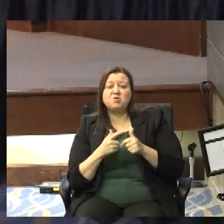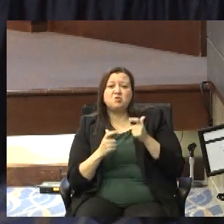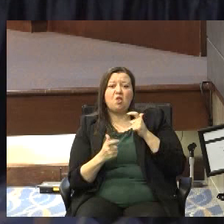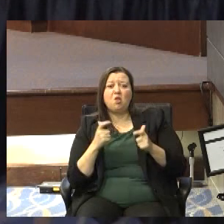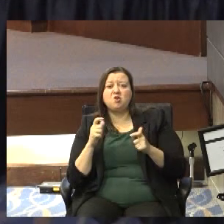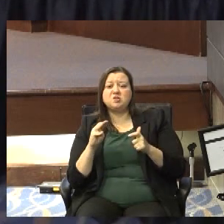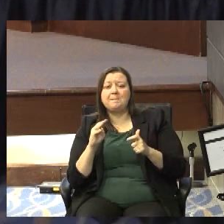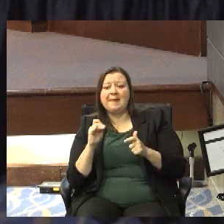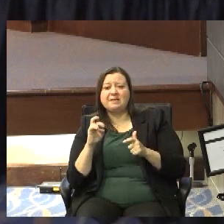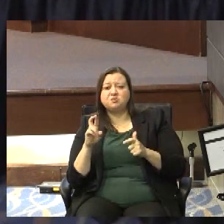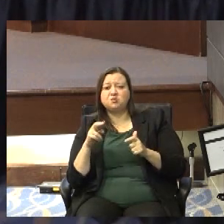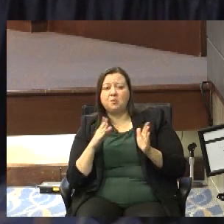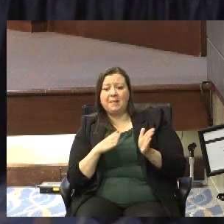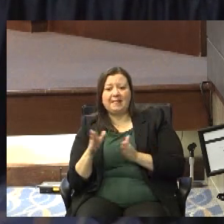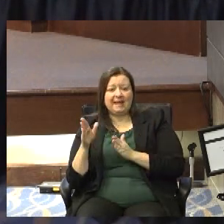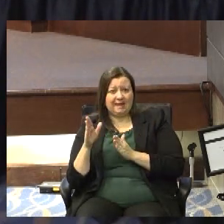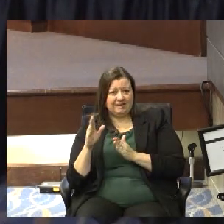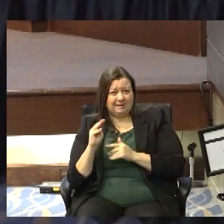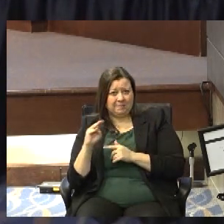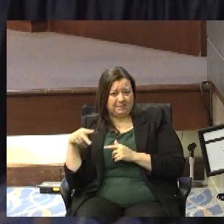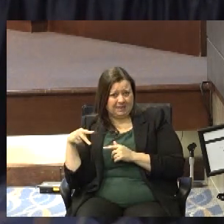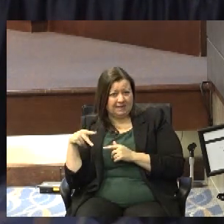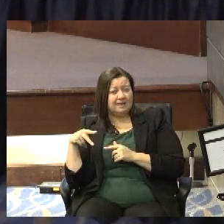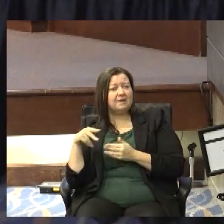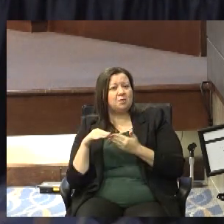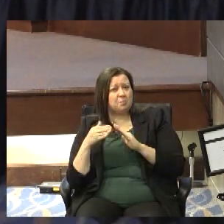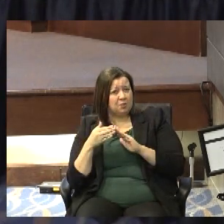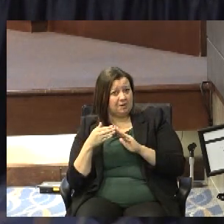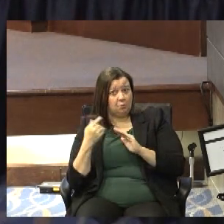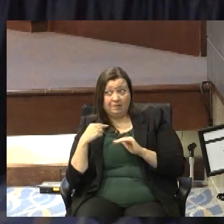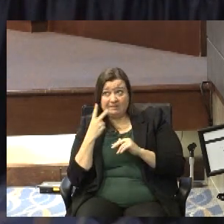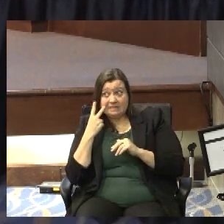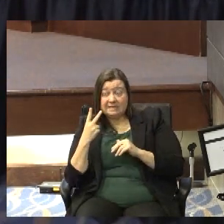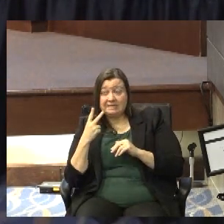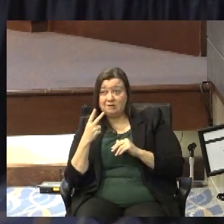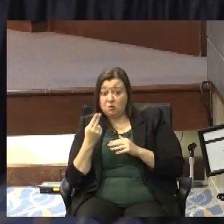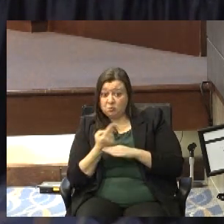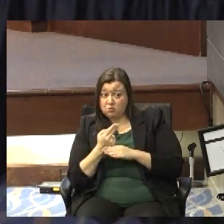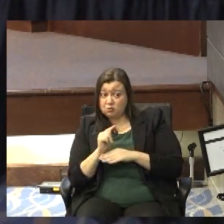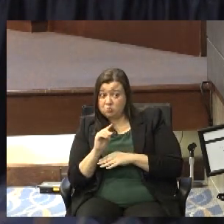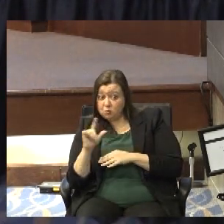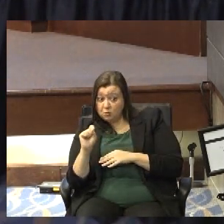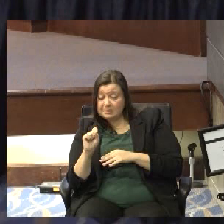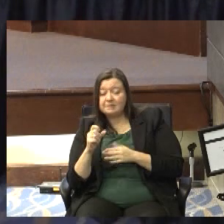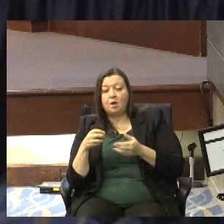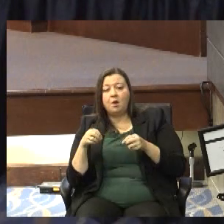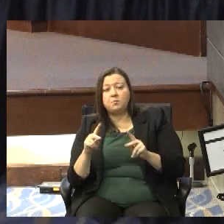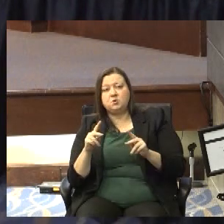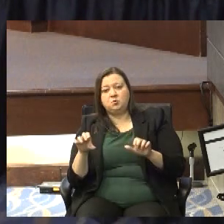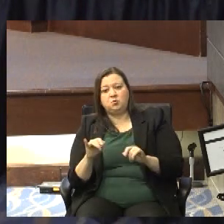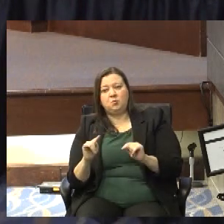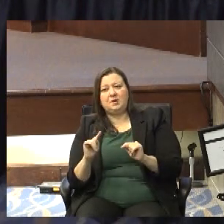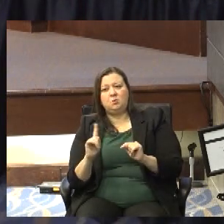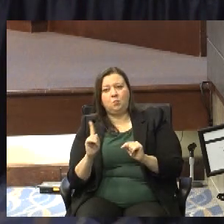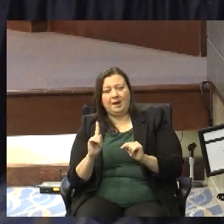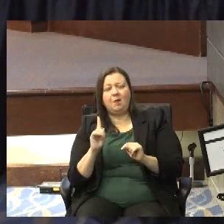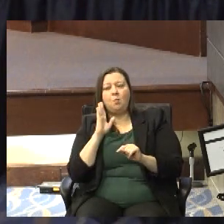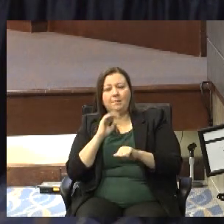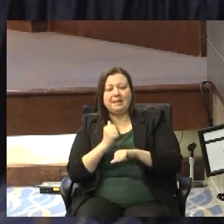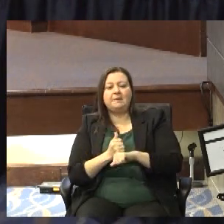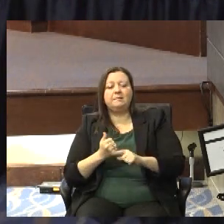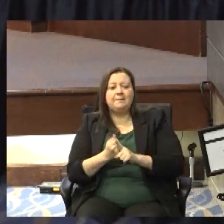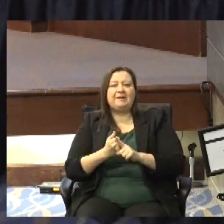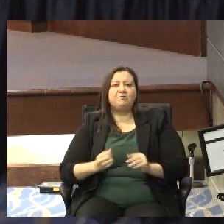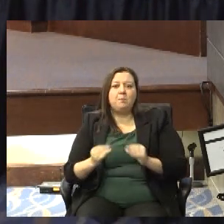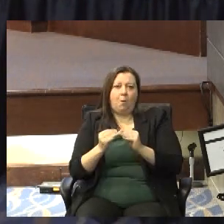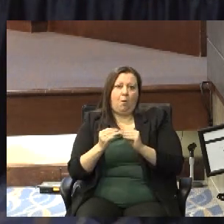plan community that the city's ever seen and use some tools that we've never done before, it's an opportunity to do it where it's going to be way more impactful than if